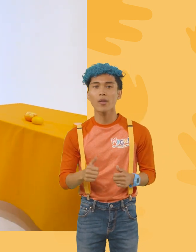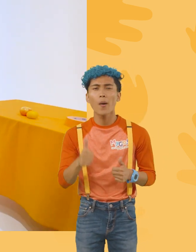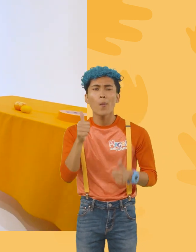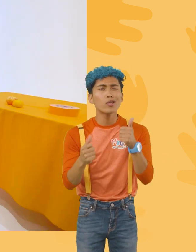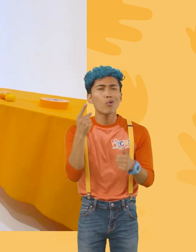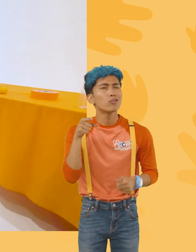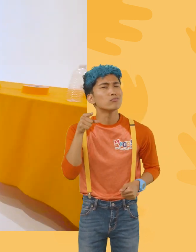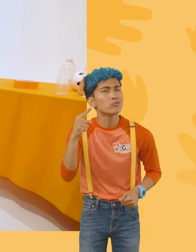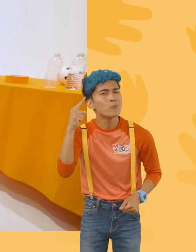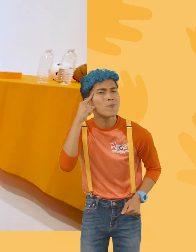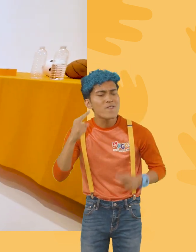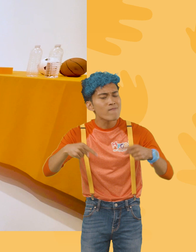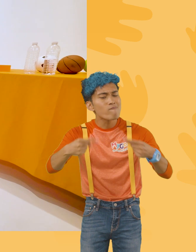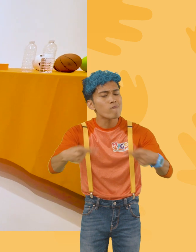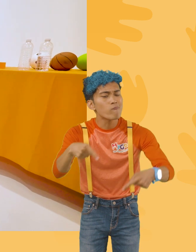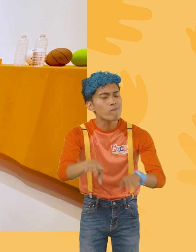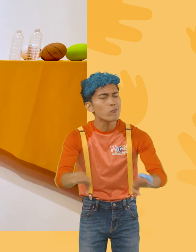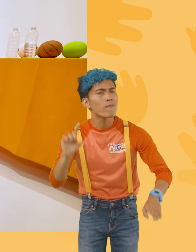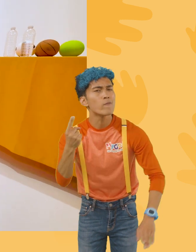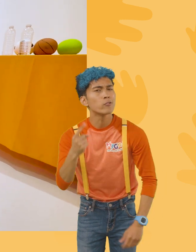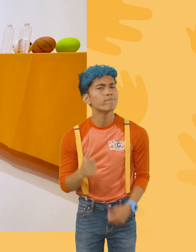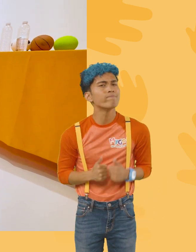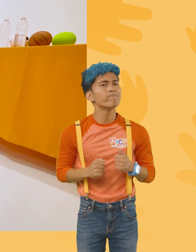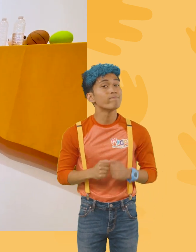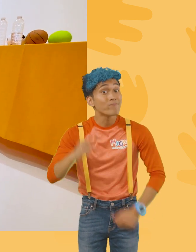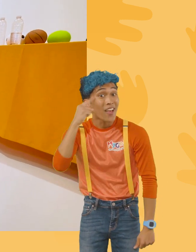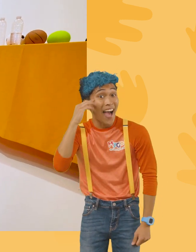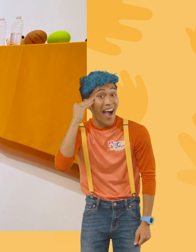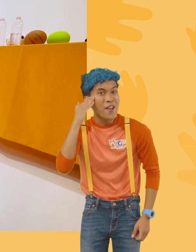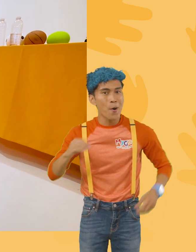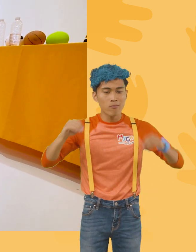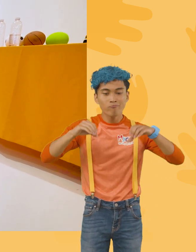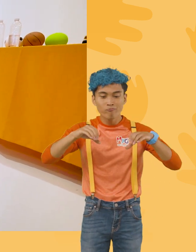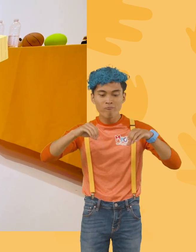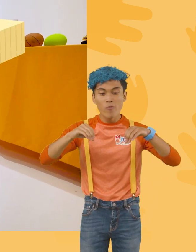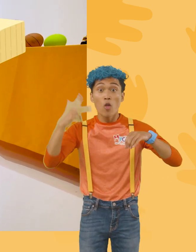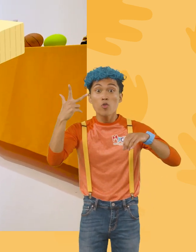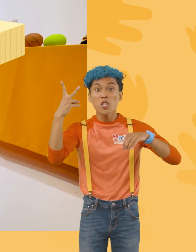one do you think is gonna reach the bottom first? I think I know.